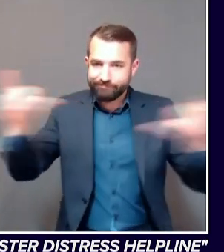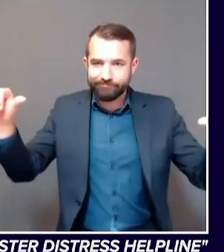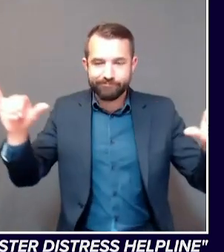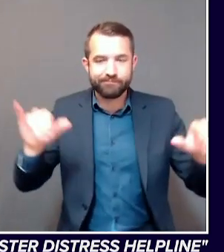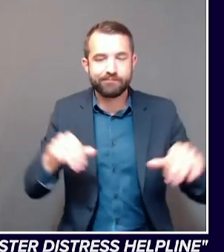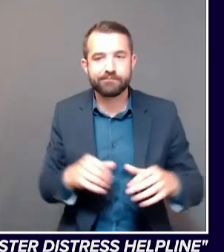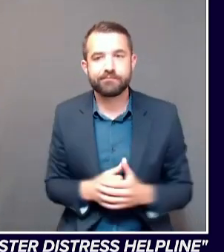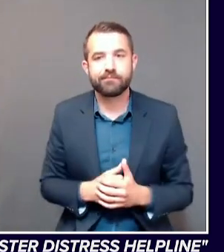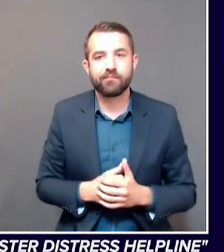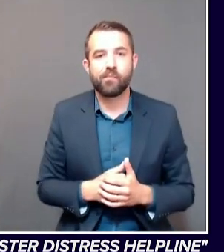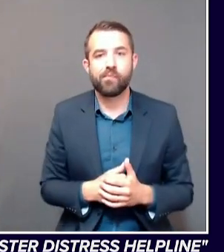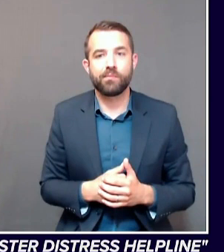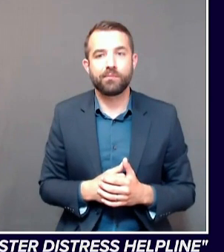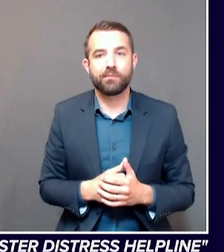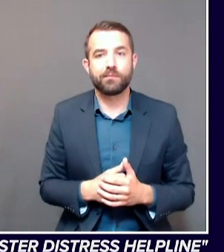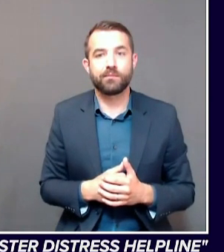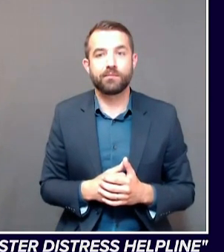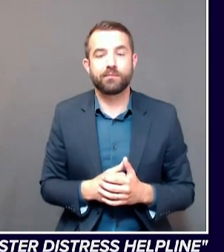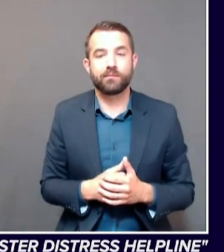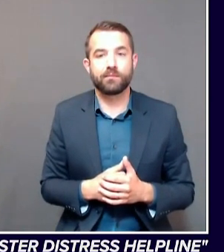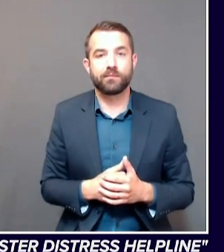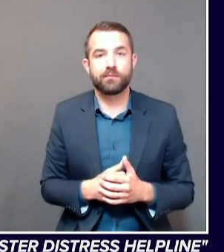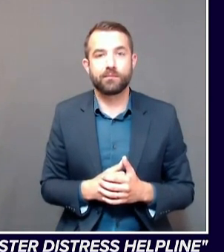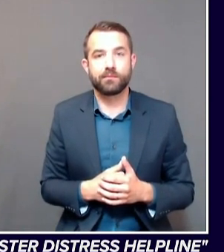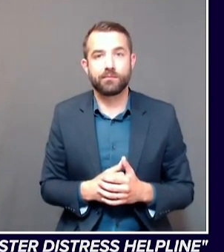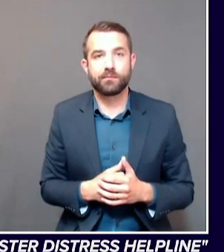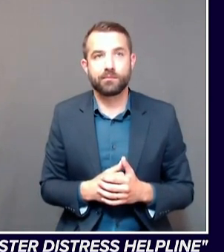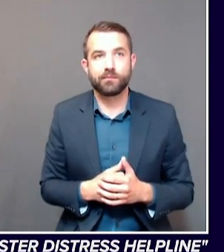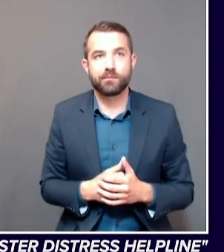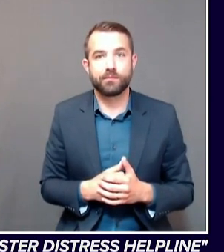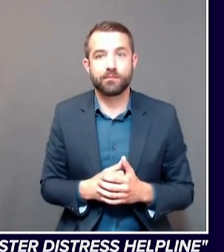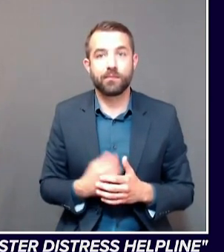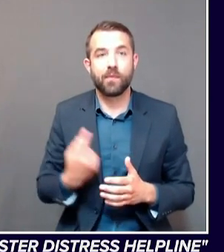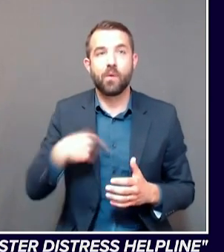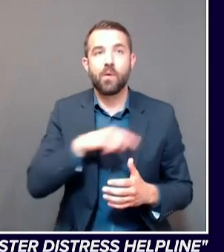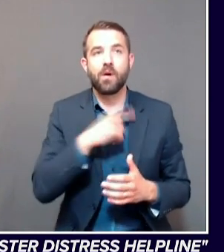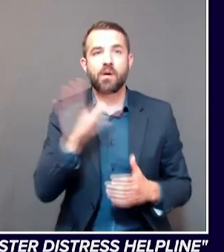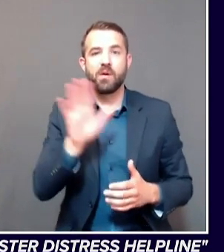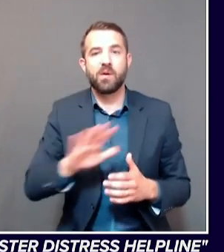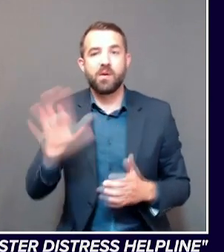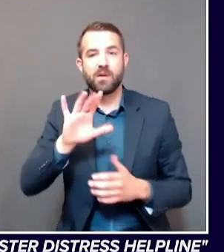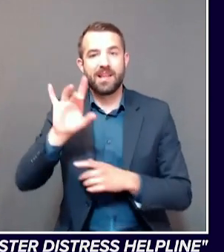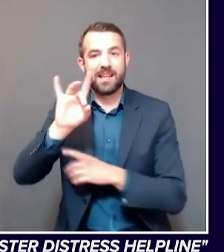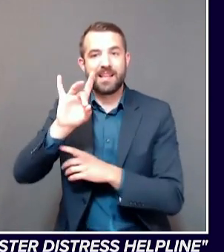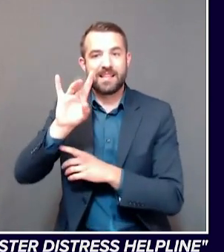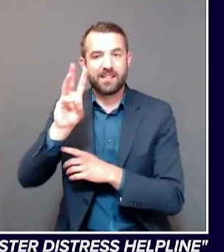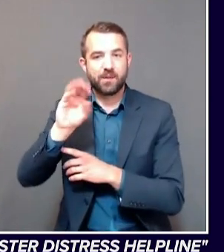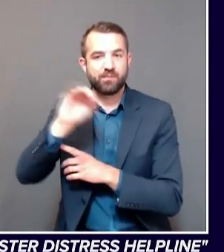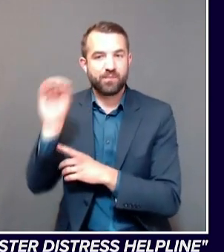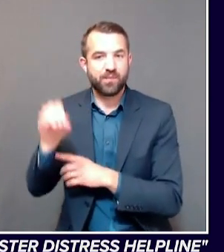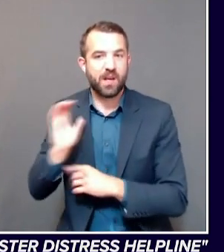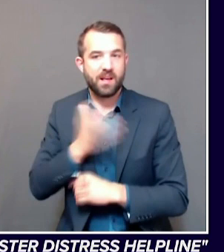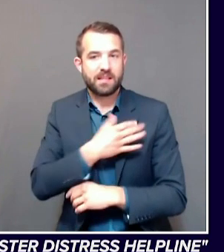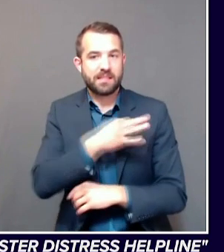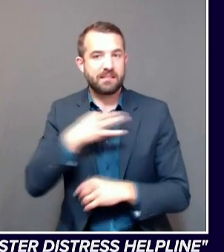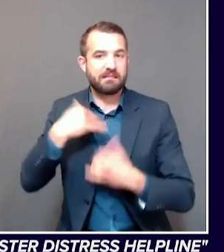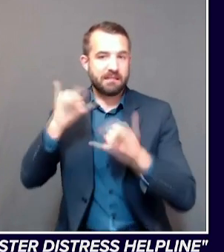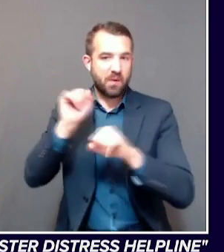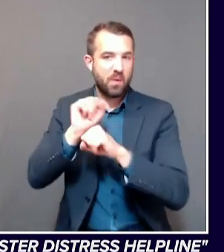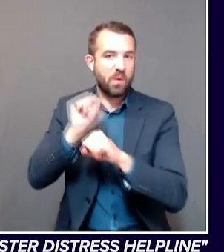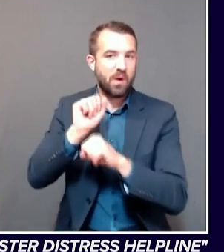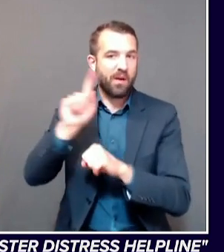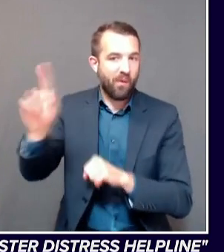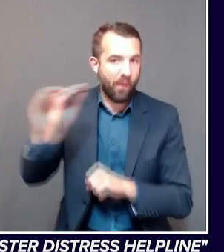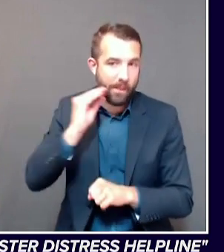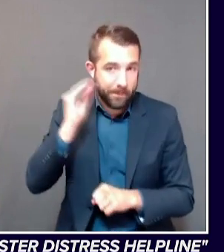and our hospitals, which have different types of work, we still have 86% of our workforce that are teleworking or dispatching from home.